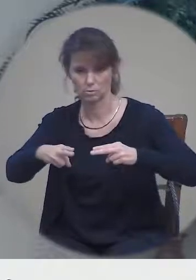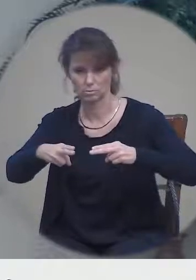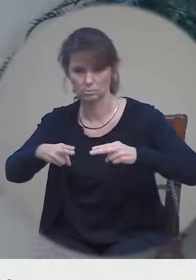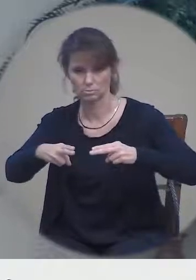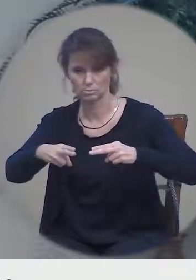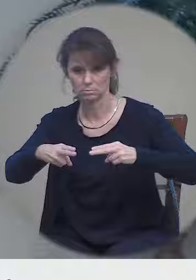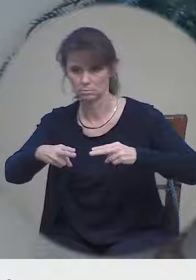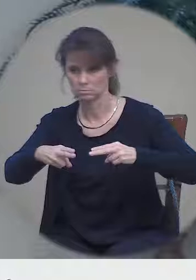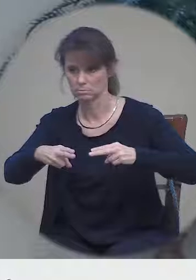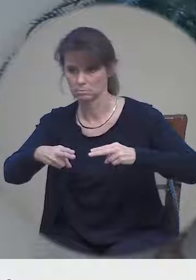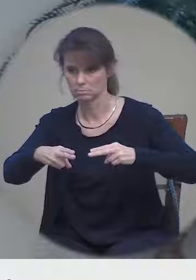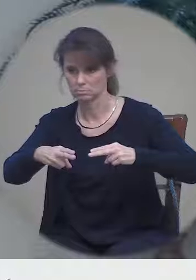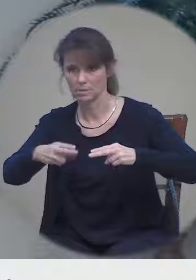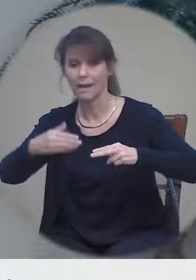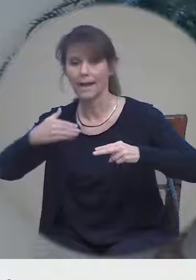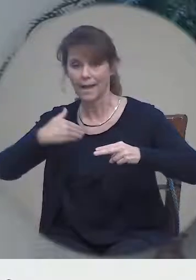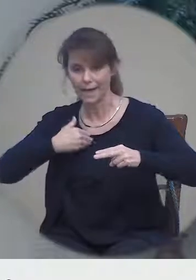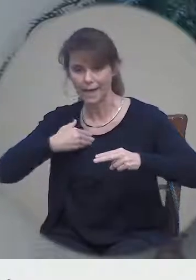us?